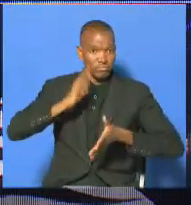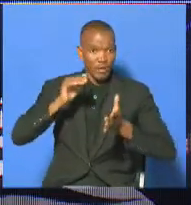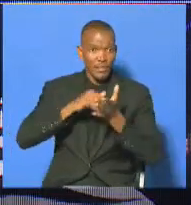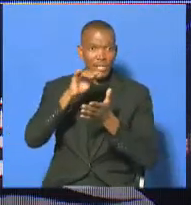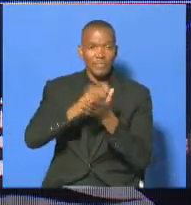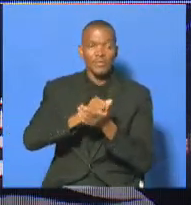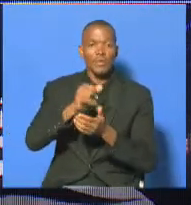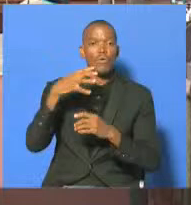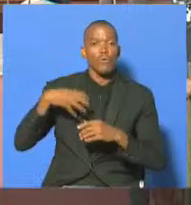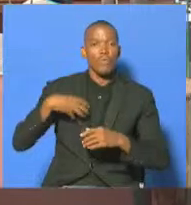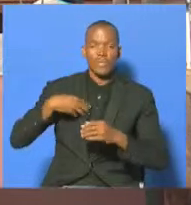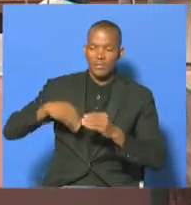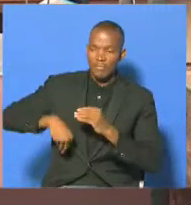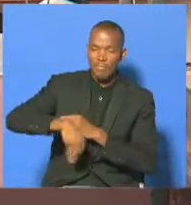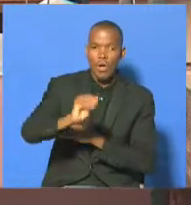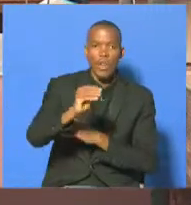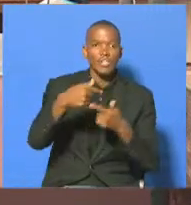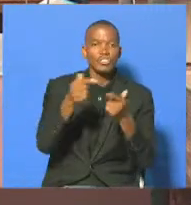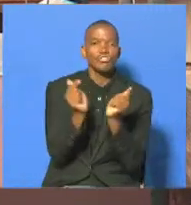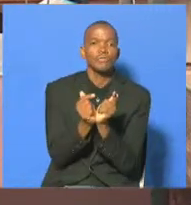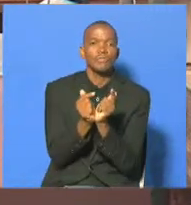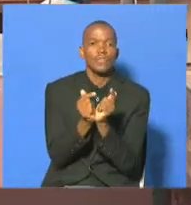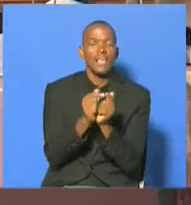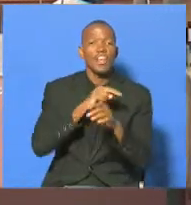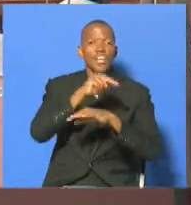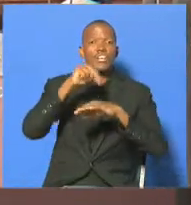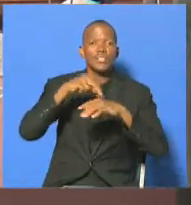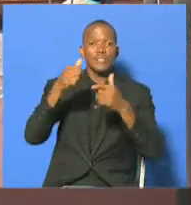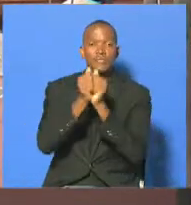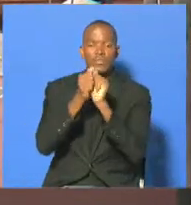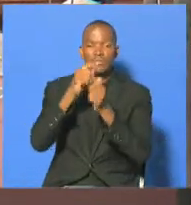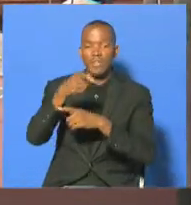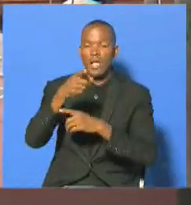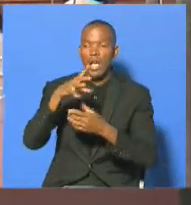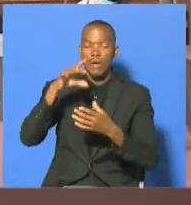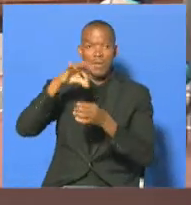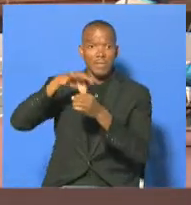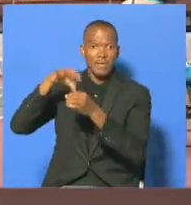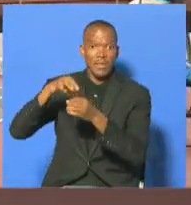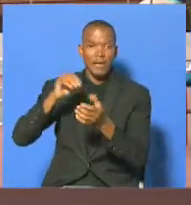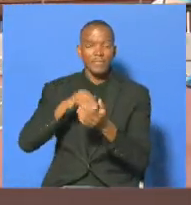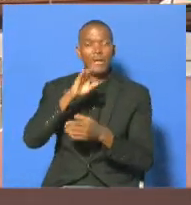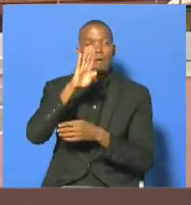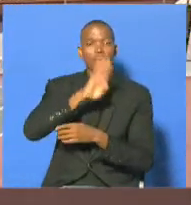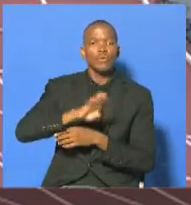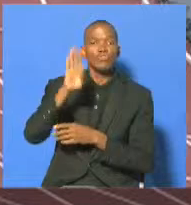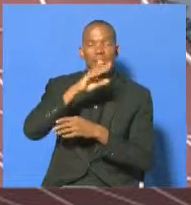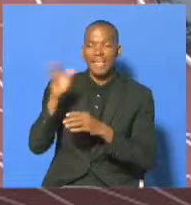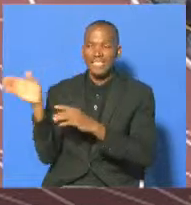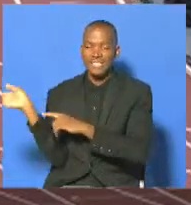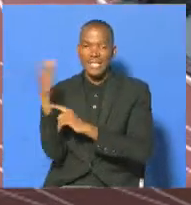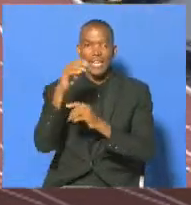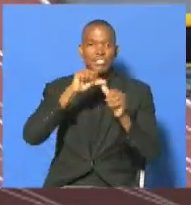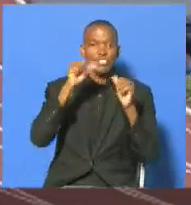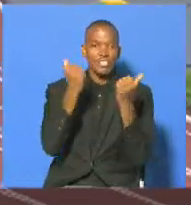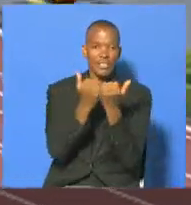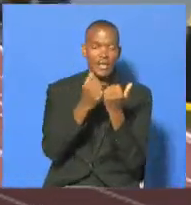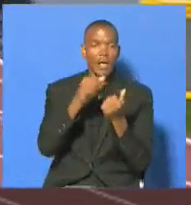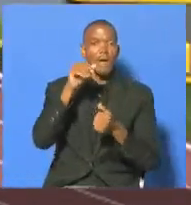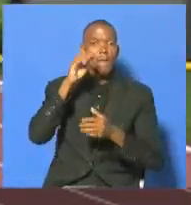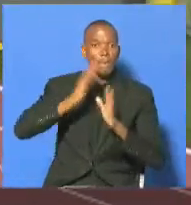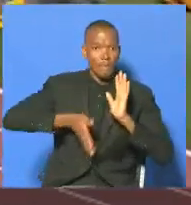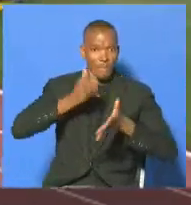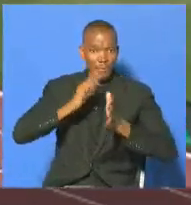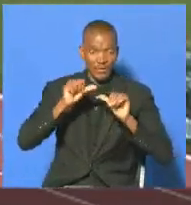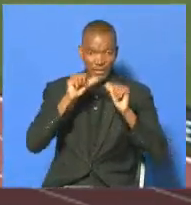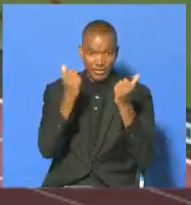Women's Bowling Team. Finally, the Best National Sports Association nominees are Botswana Tennis Association, Botswana Athletics